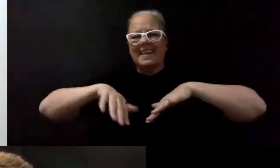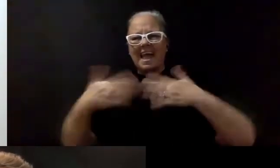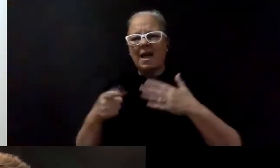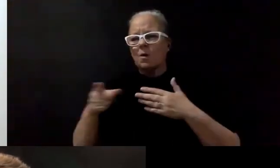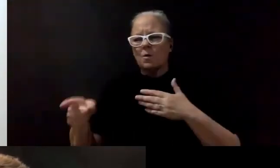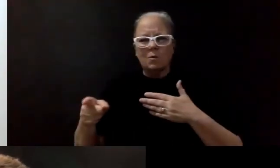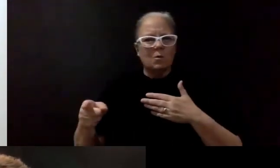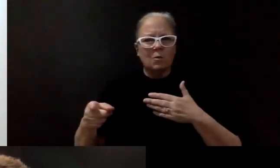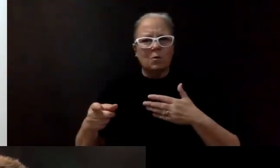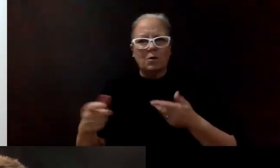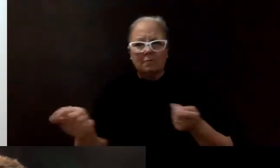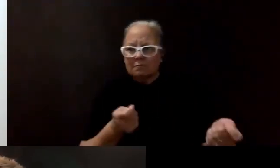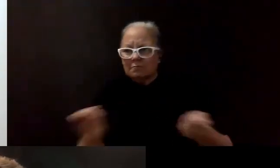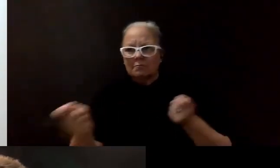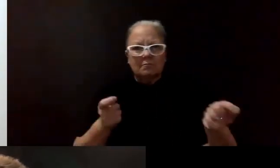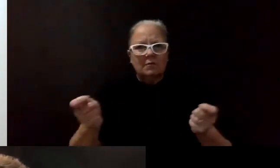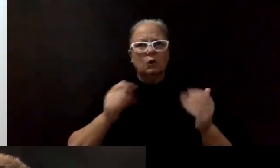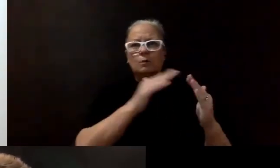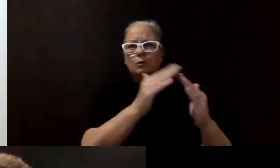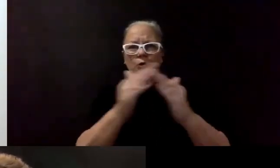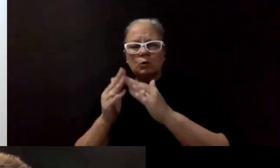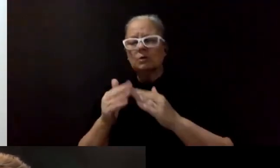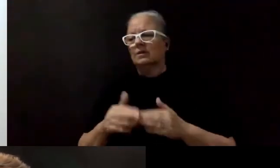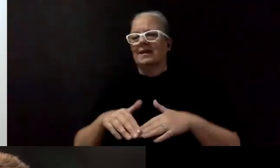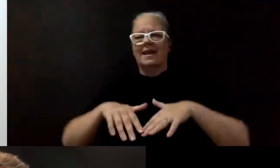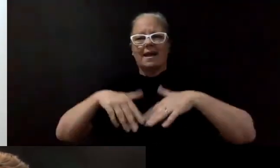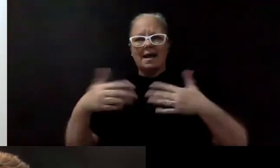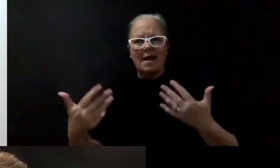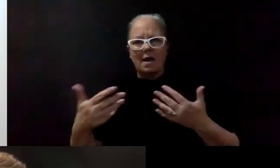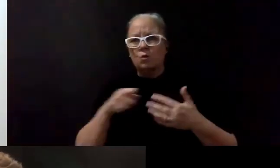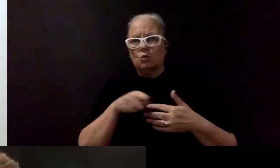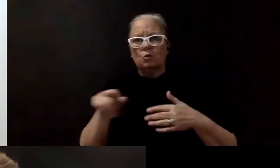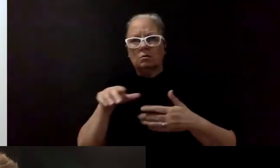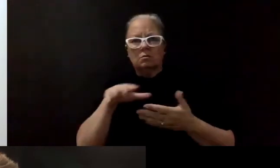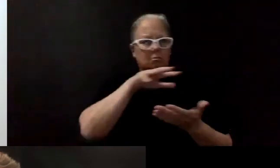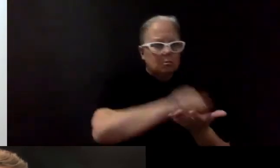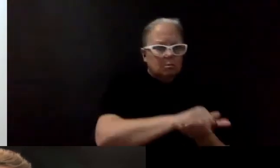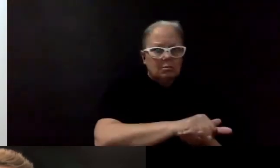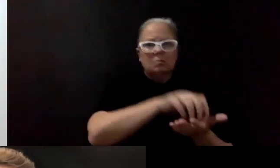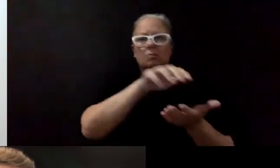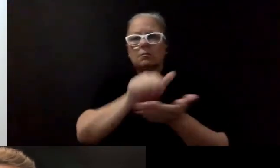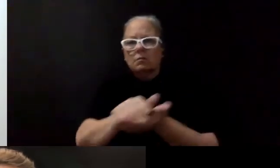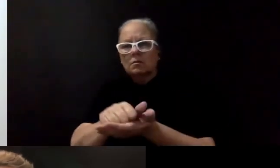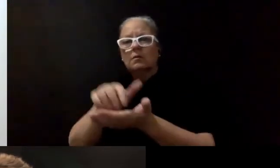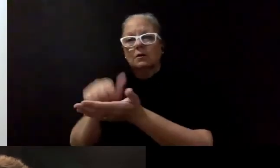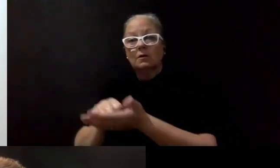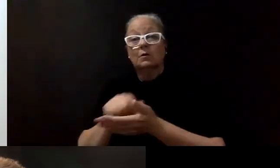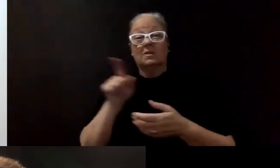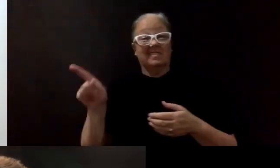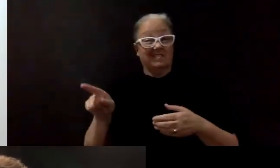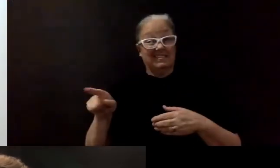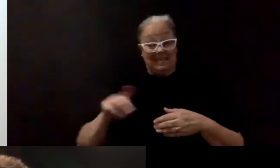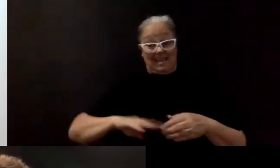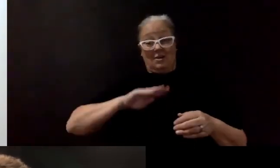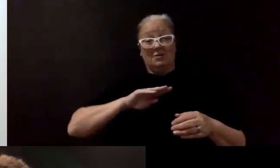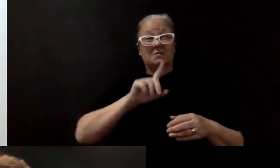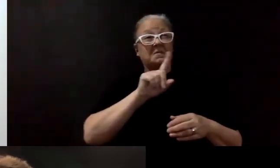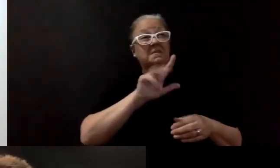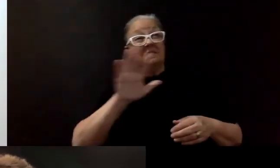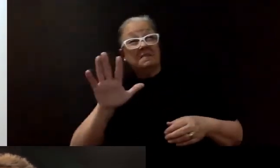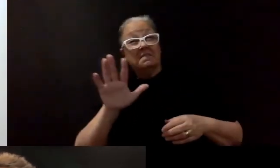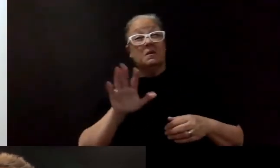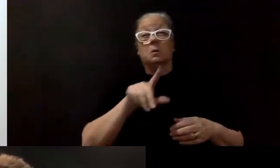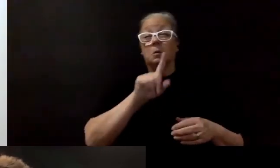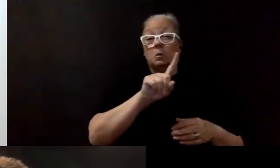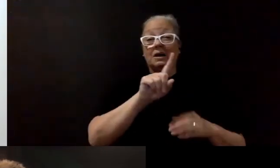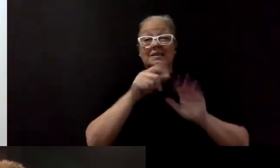booking the space and all of those things that are quite hard to access when you're 15 or 16 years old. But really, they had the dream and the